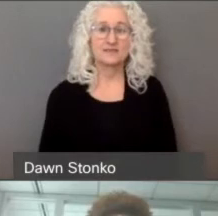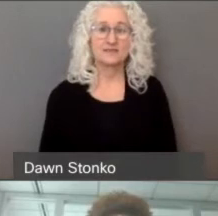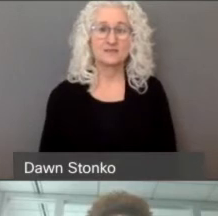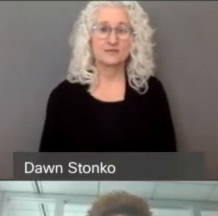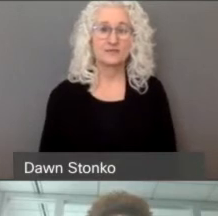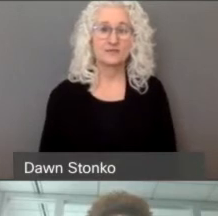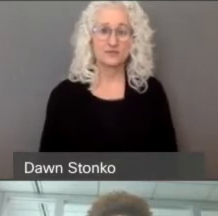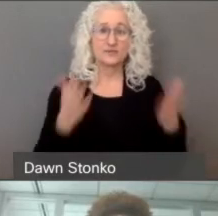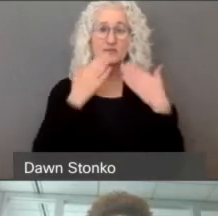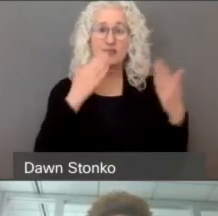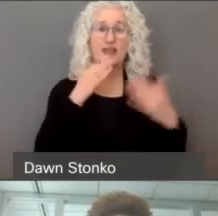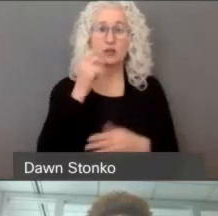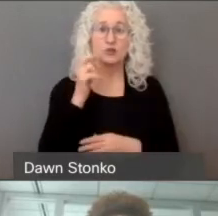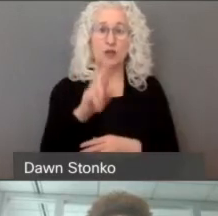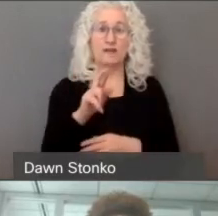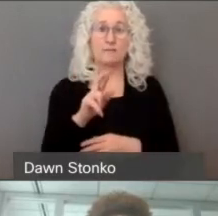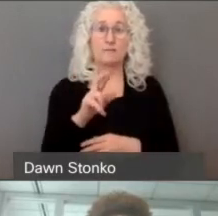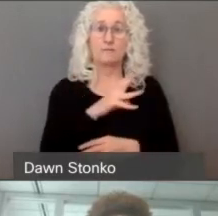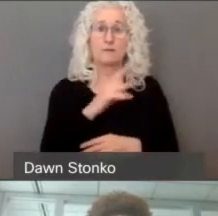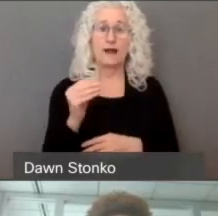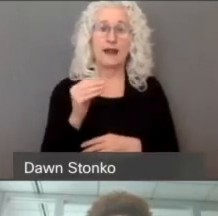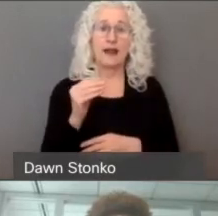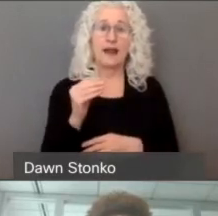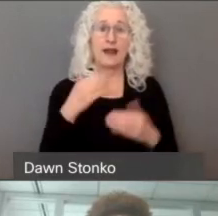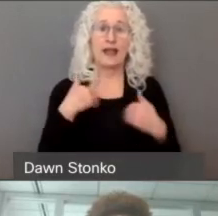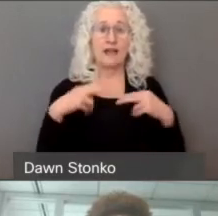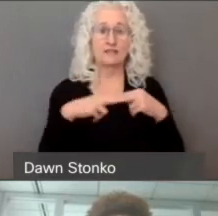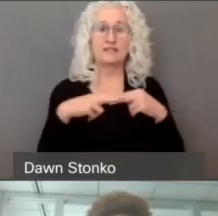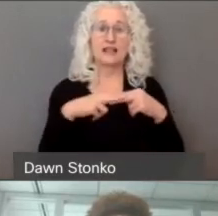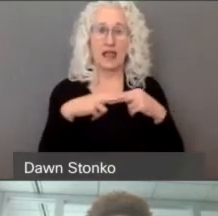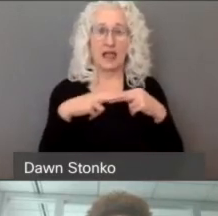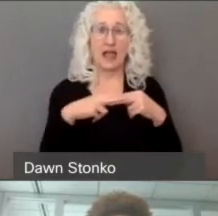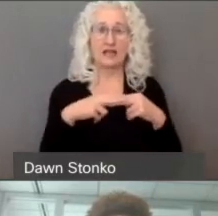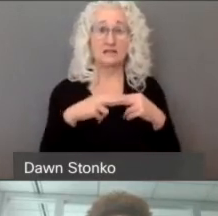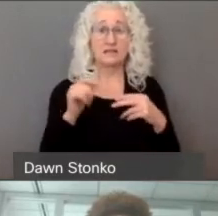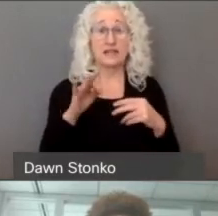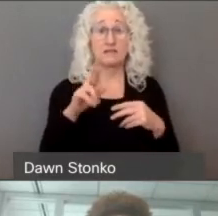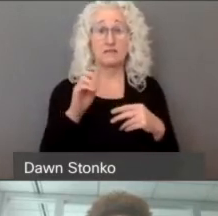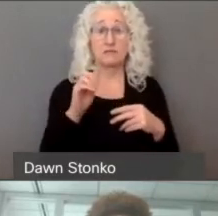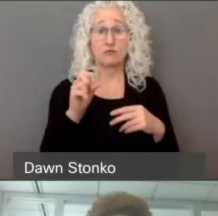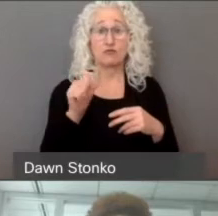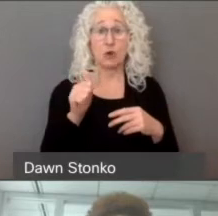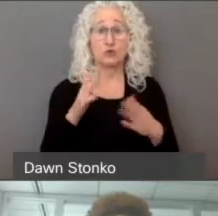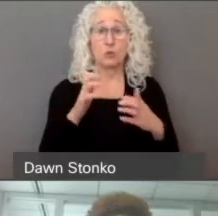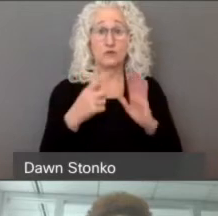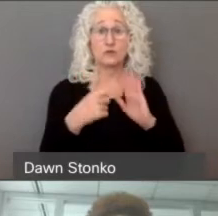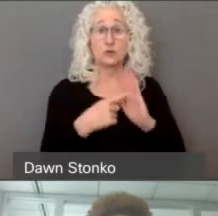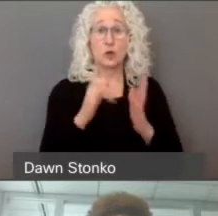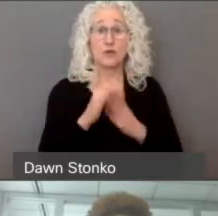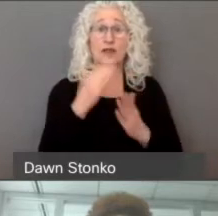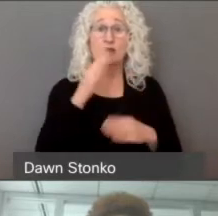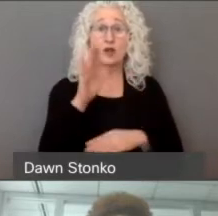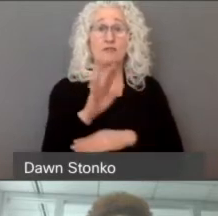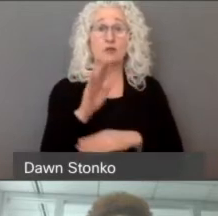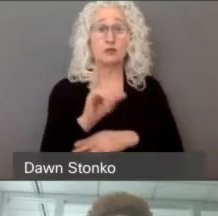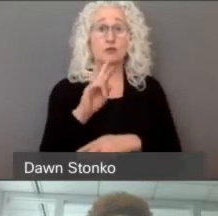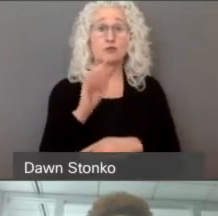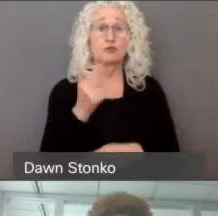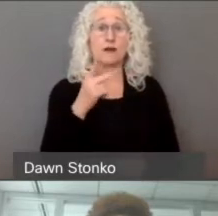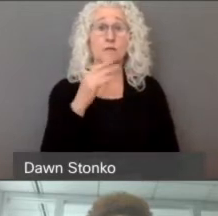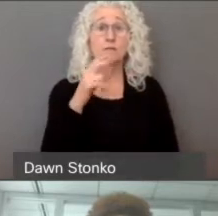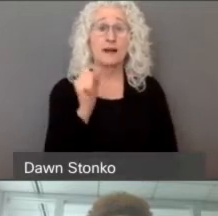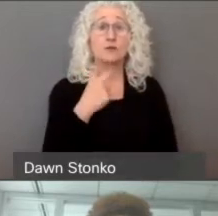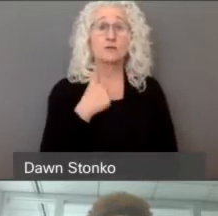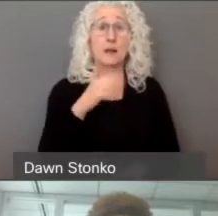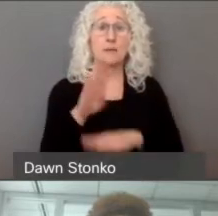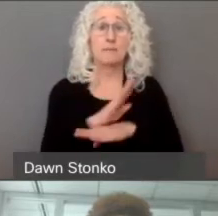Thank you, Jennifer. And I have a slide deck if Rosa wants to put that up. Good afternoon, everyone. This is Craig Panos, and I'm a business